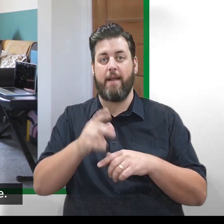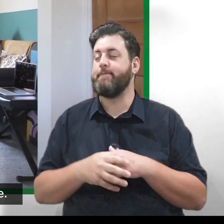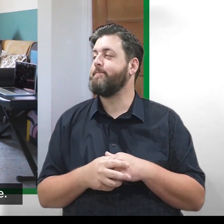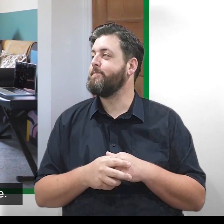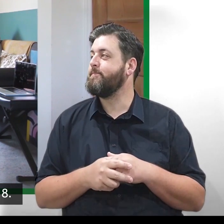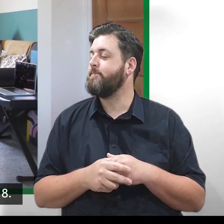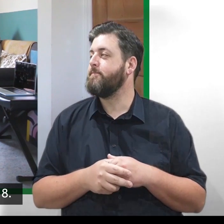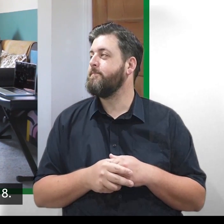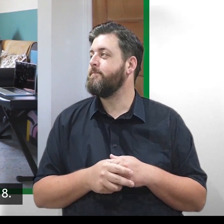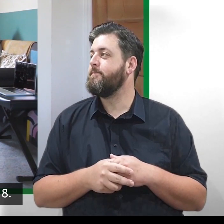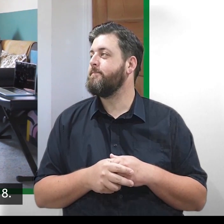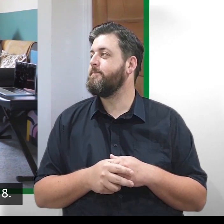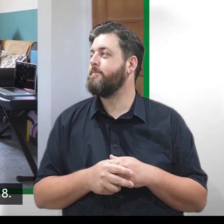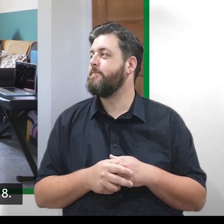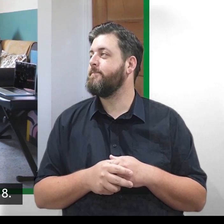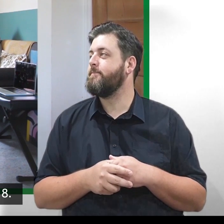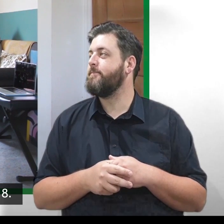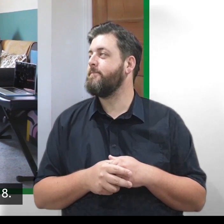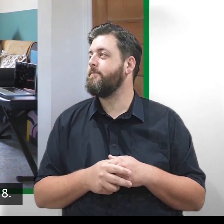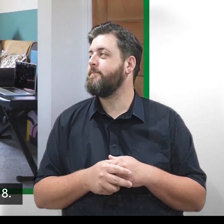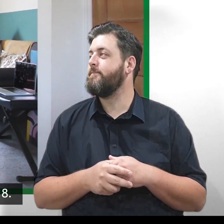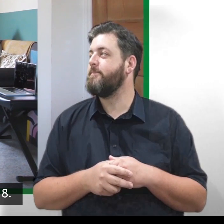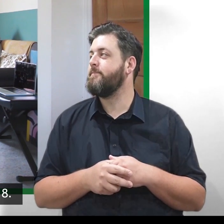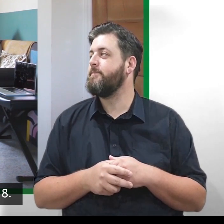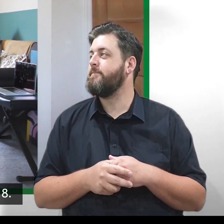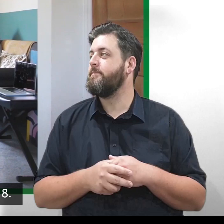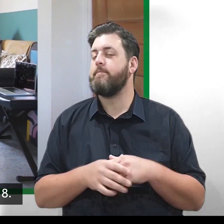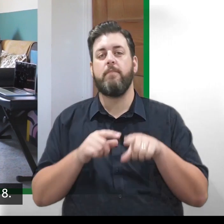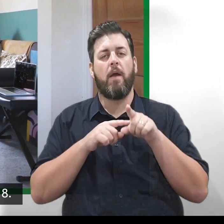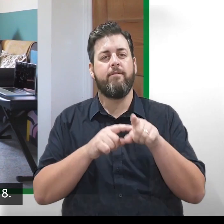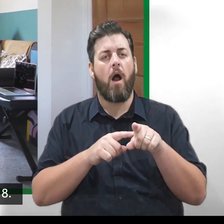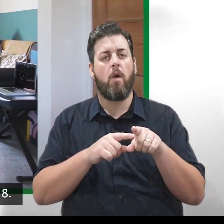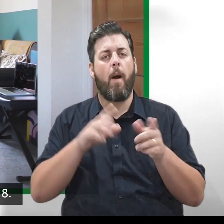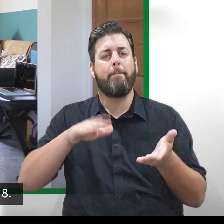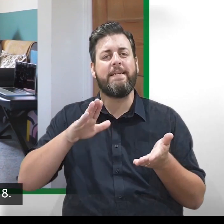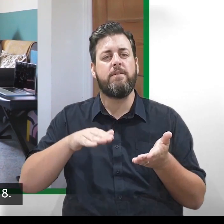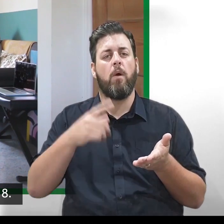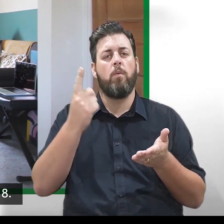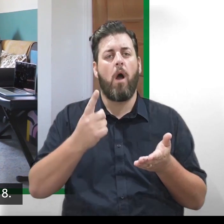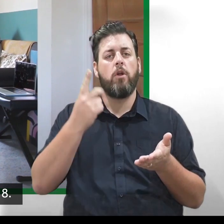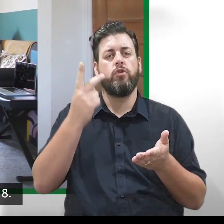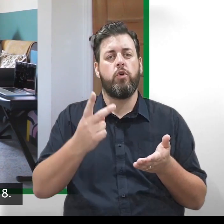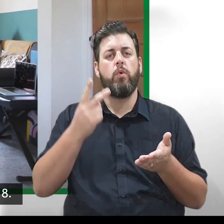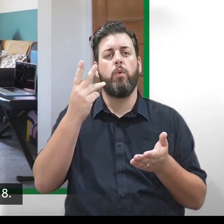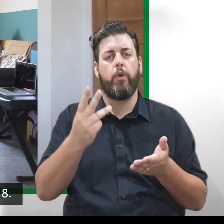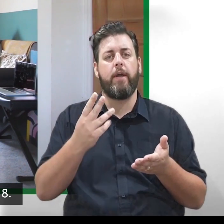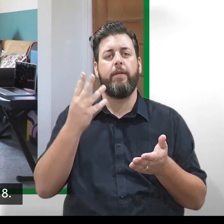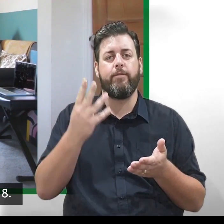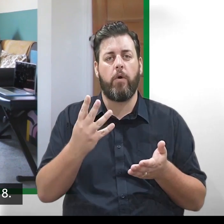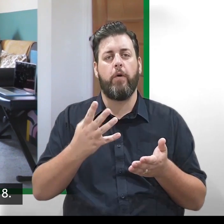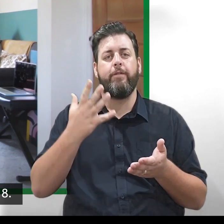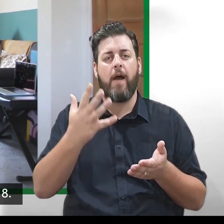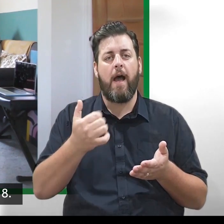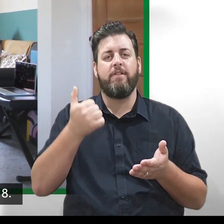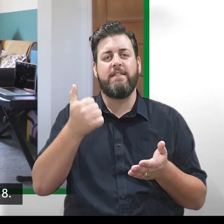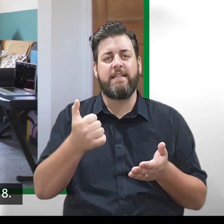in reverse. Over we go, and over we go. And the counts for this are 1, 2, 3,